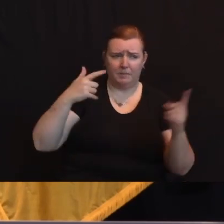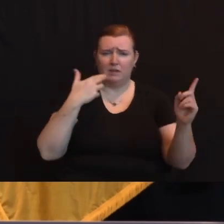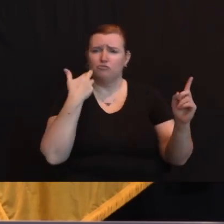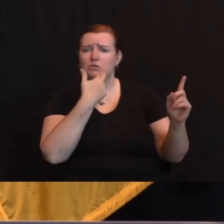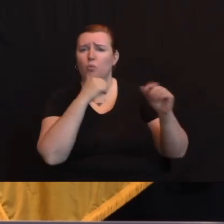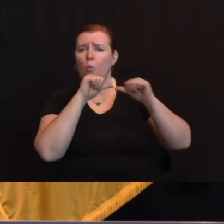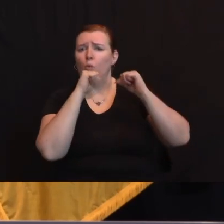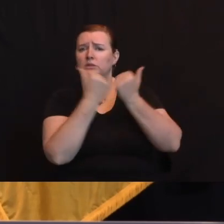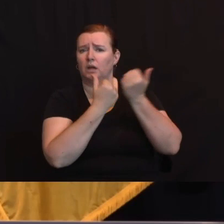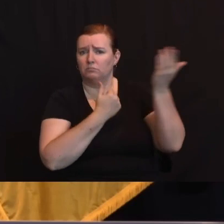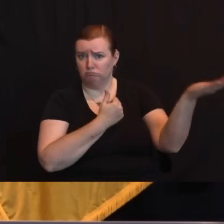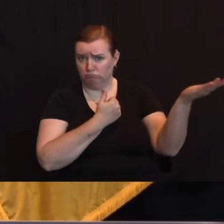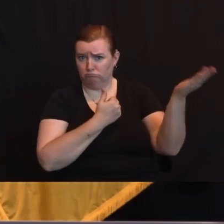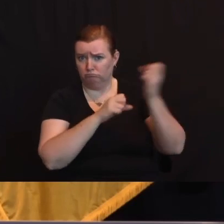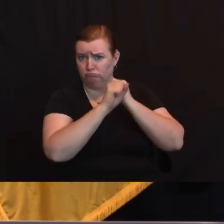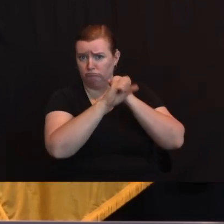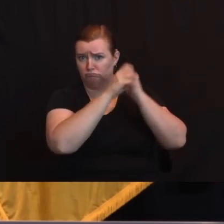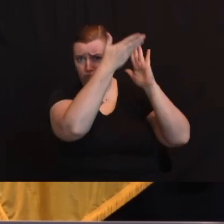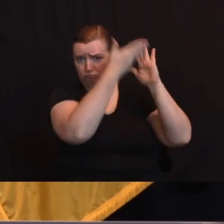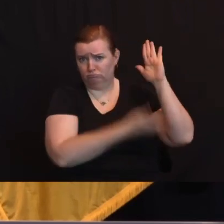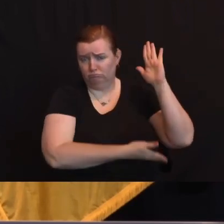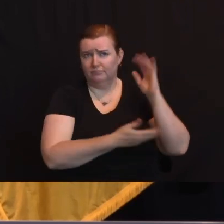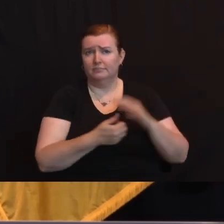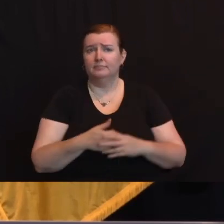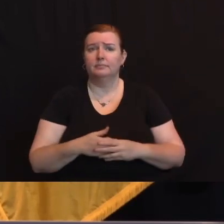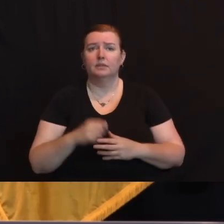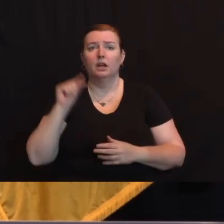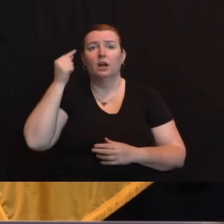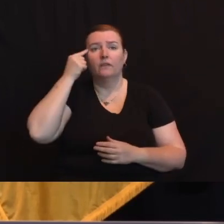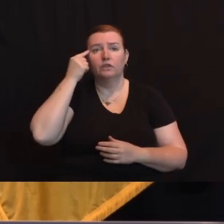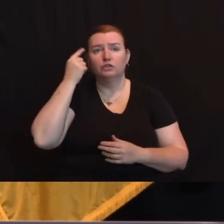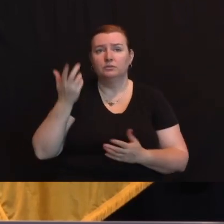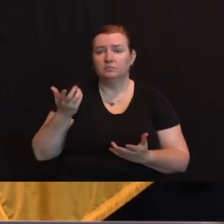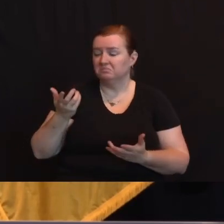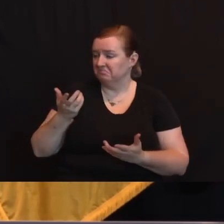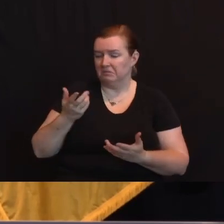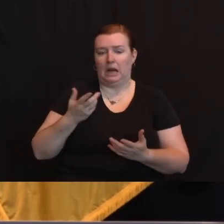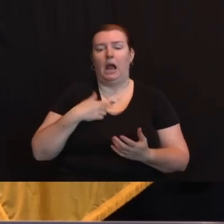I'll take a shot, and then if you all could jump in here.